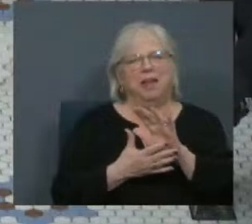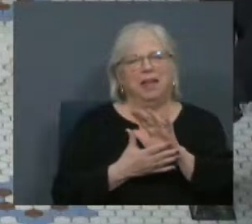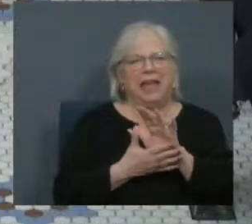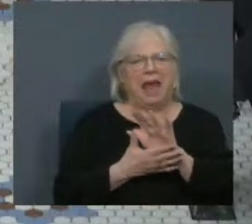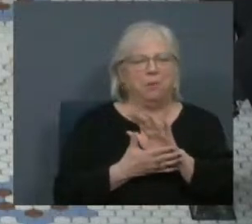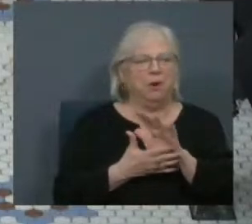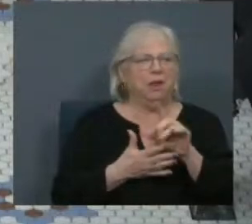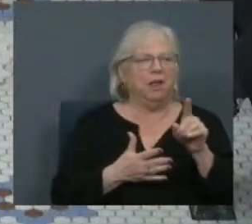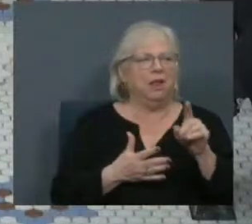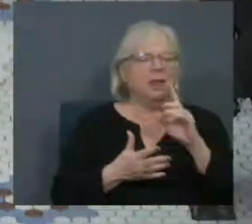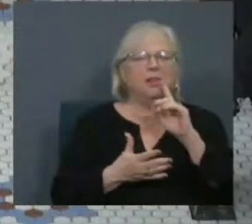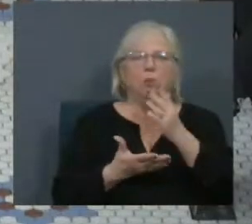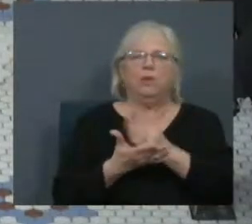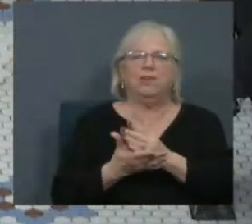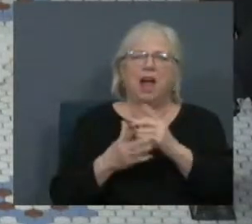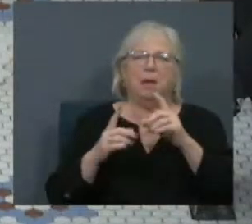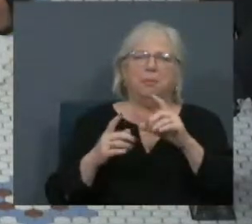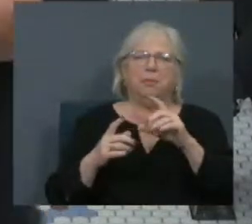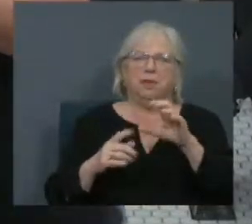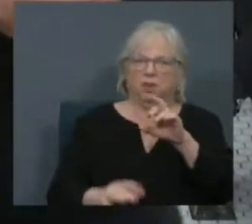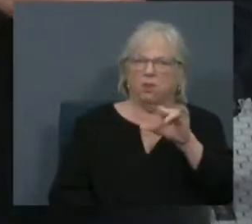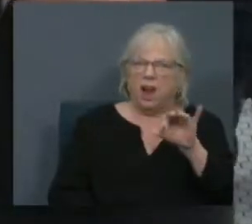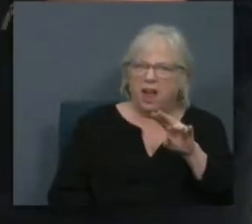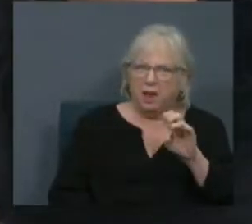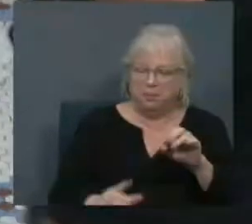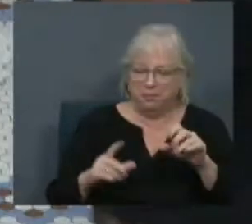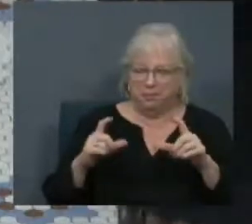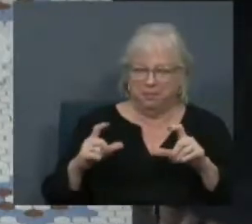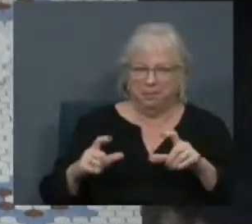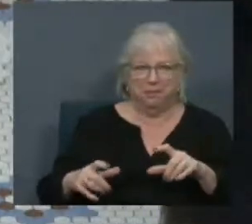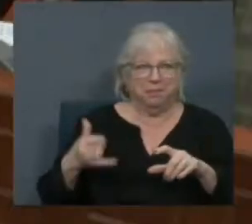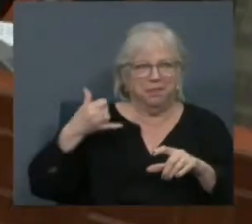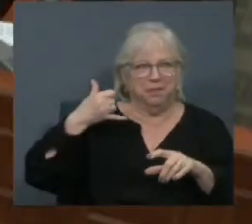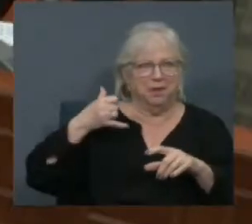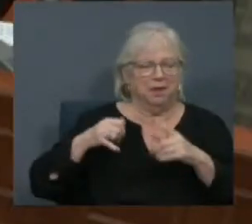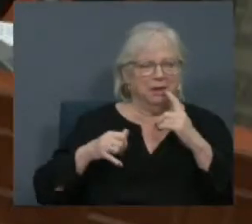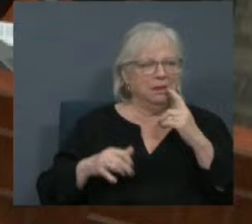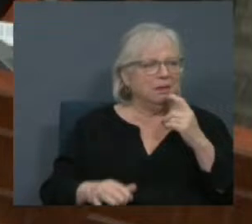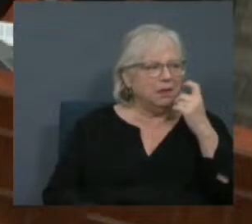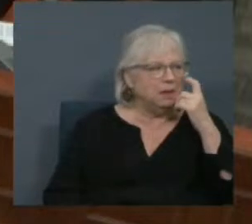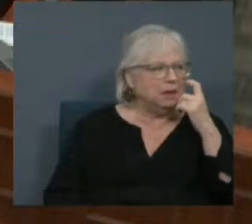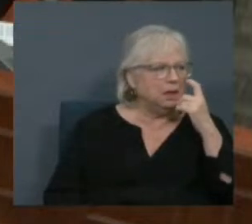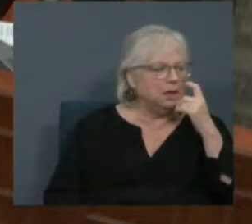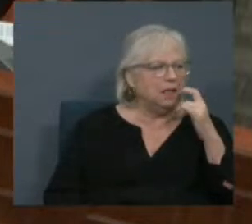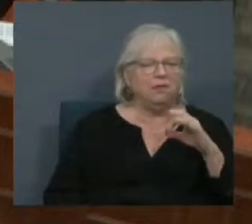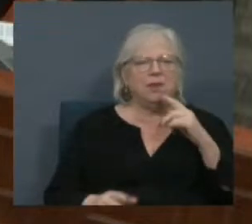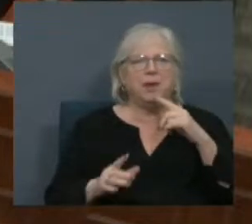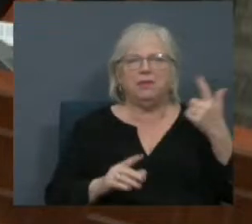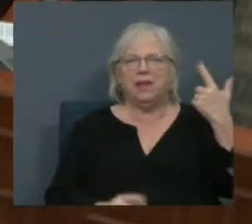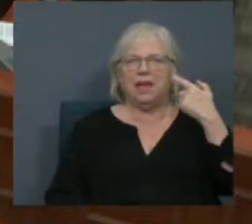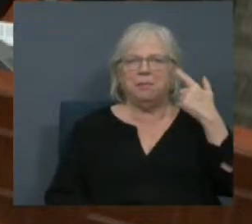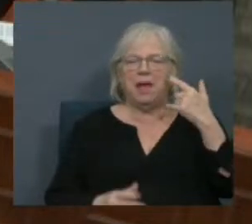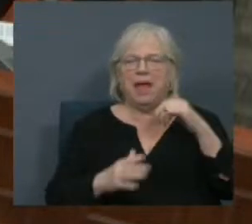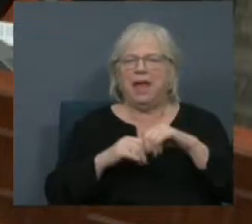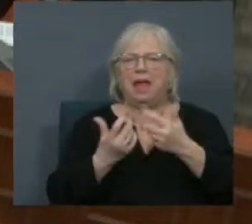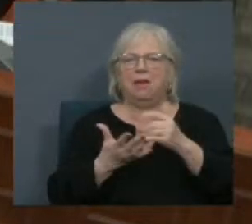This is going to stop crime. So if somebody's got a gun to my head, how is that stopping